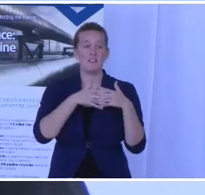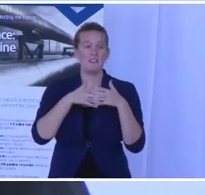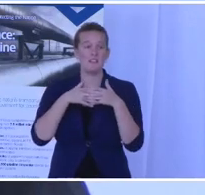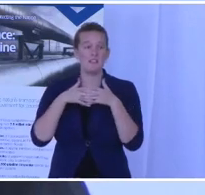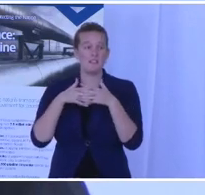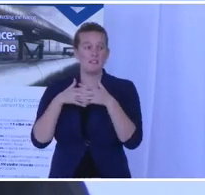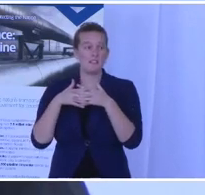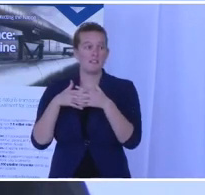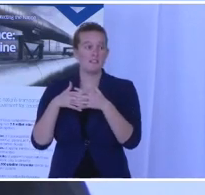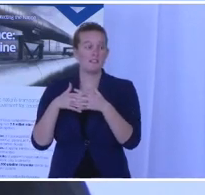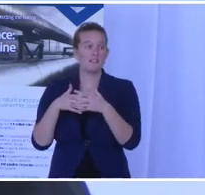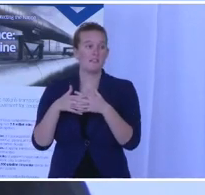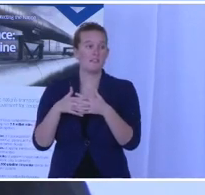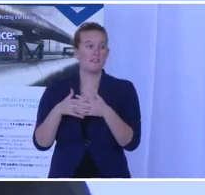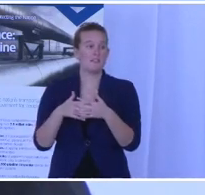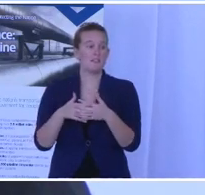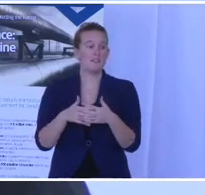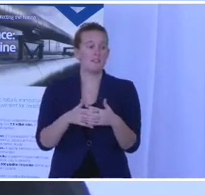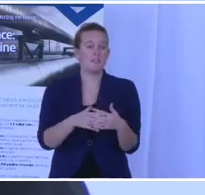America,